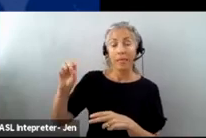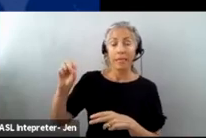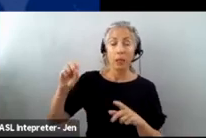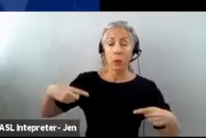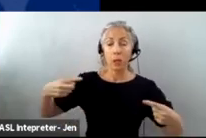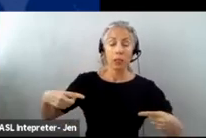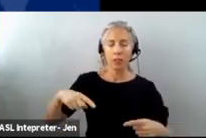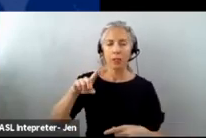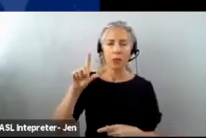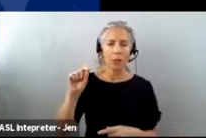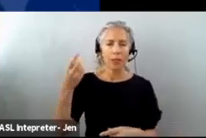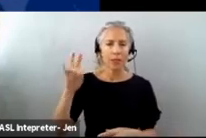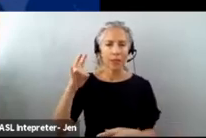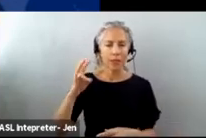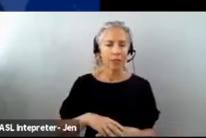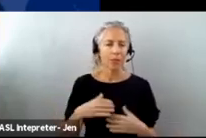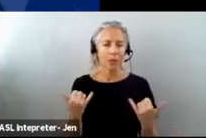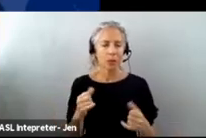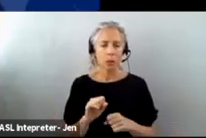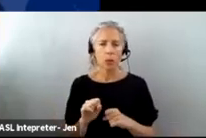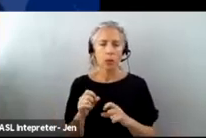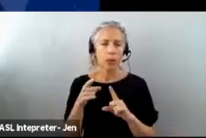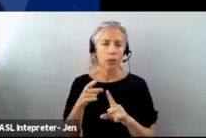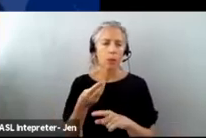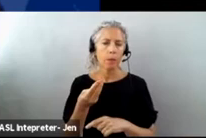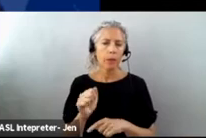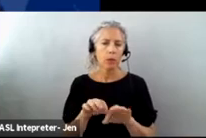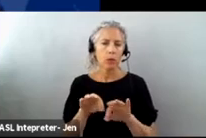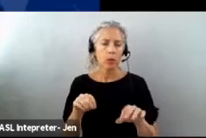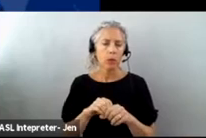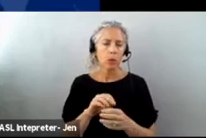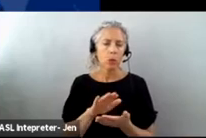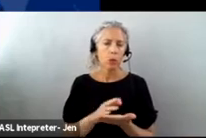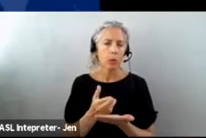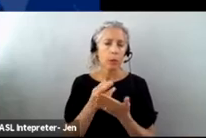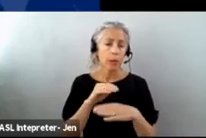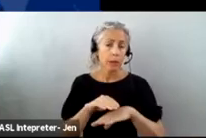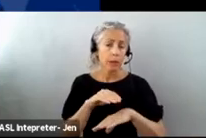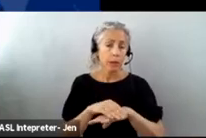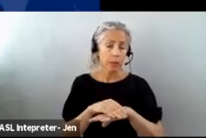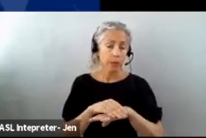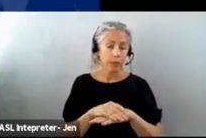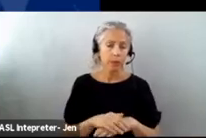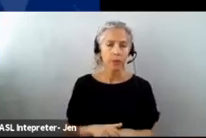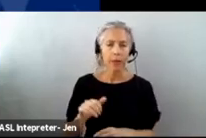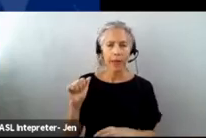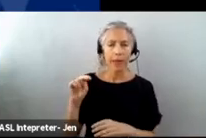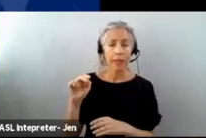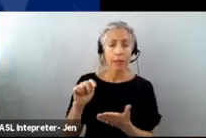2017. She's currently working towards a master's degree in school and rehabilitation counseling at North Carolina A&T